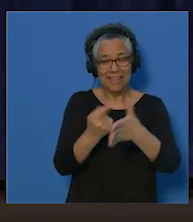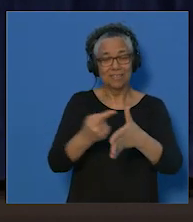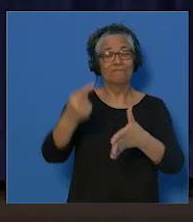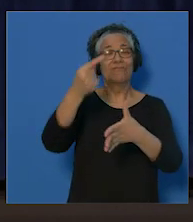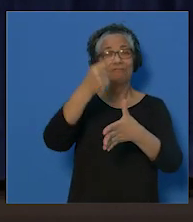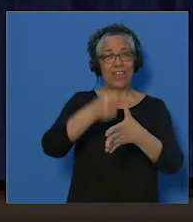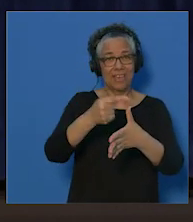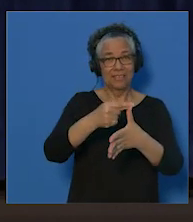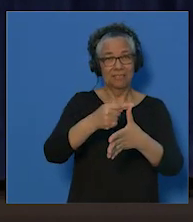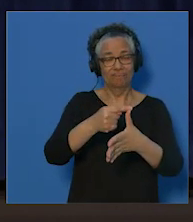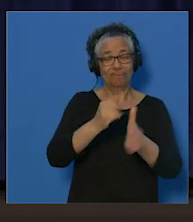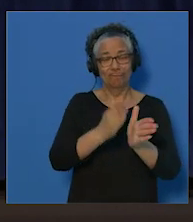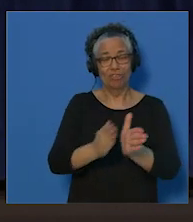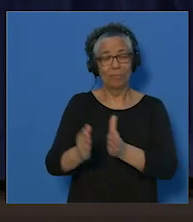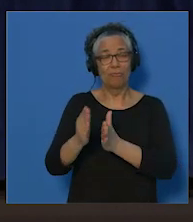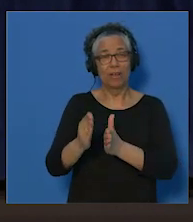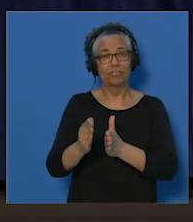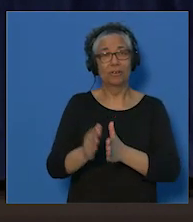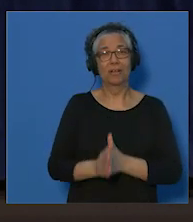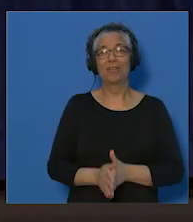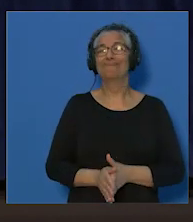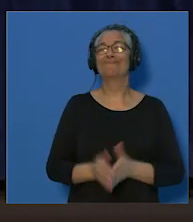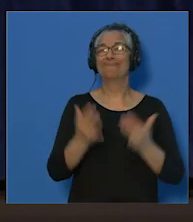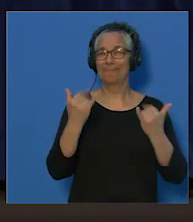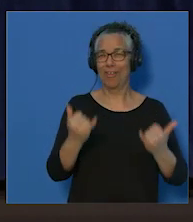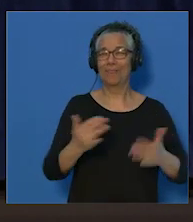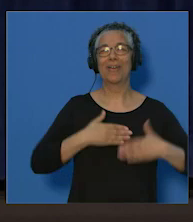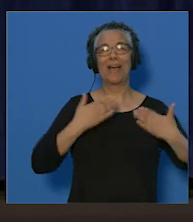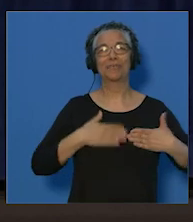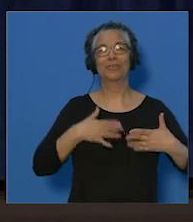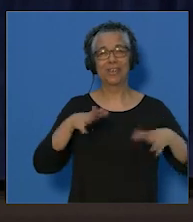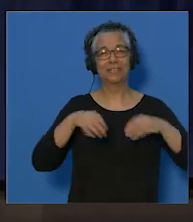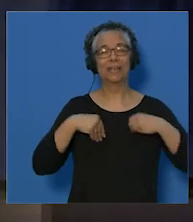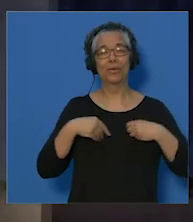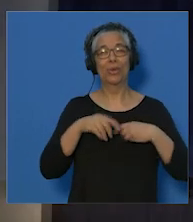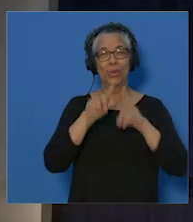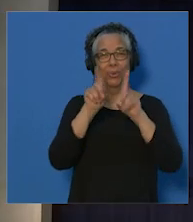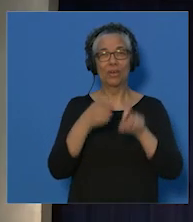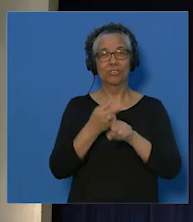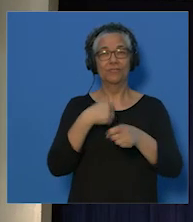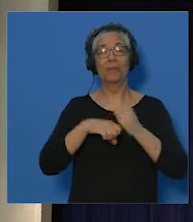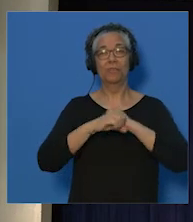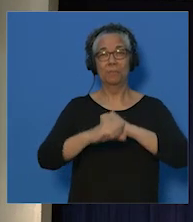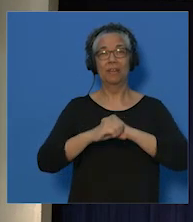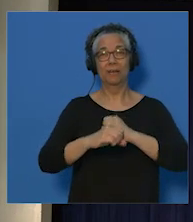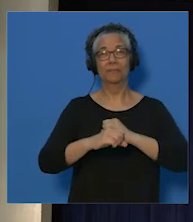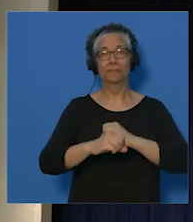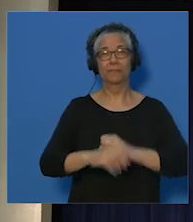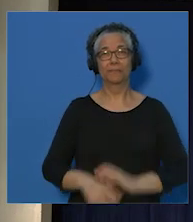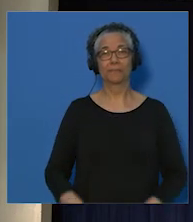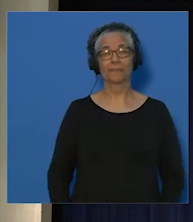operations will be. With that, I'm happy to take any questions that members of the media may have.